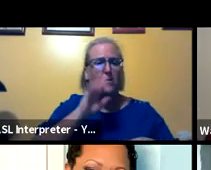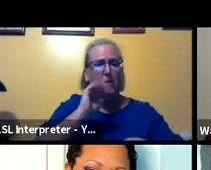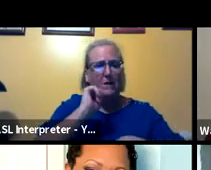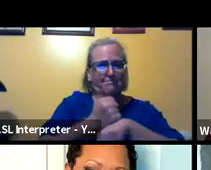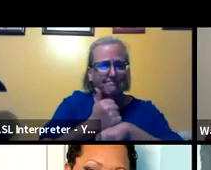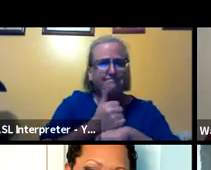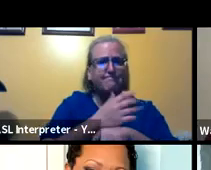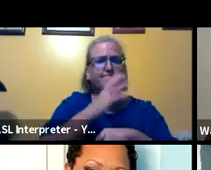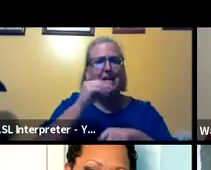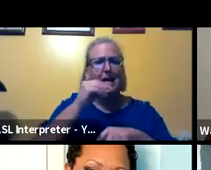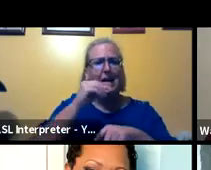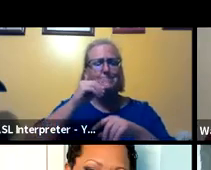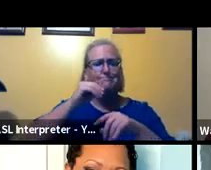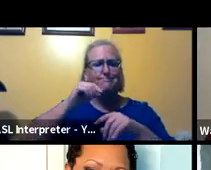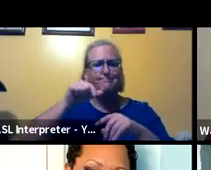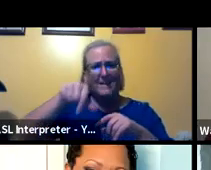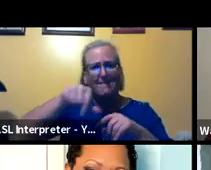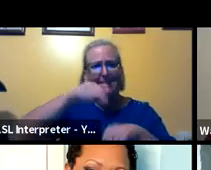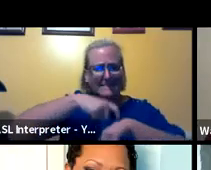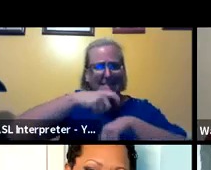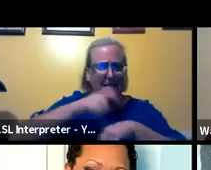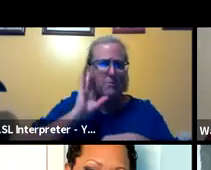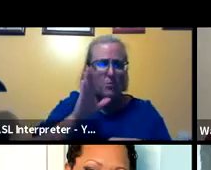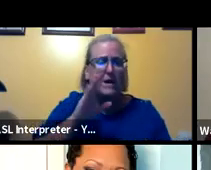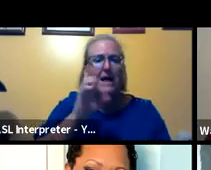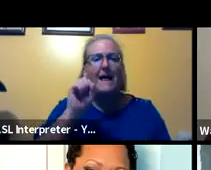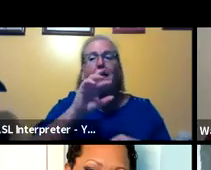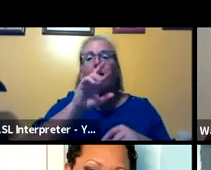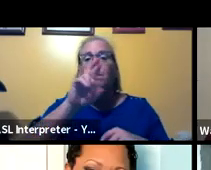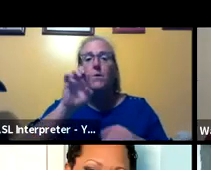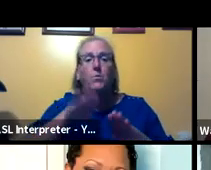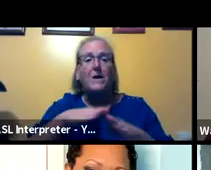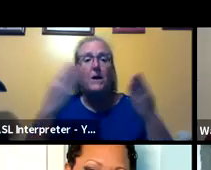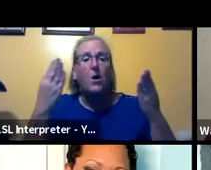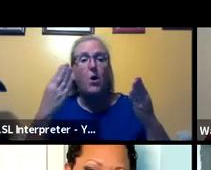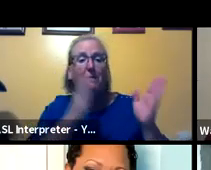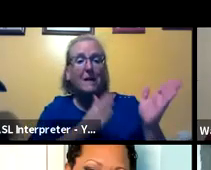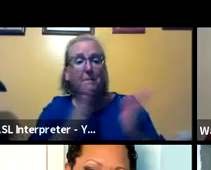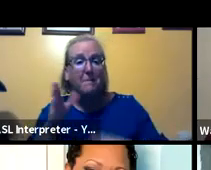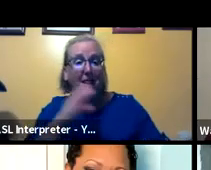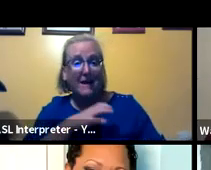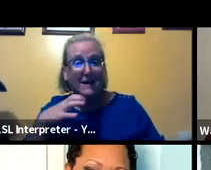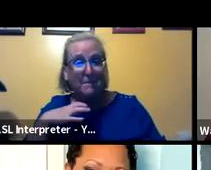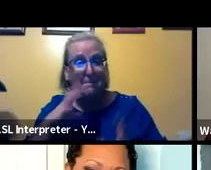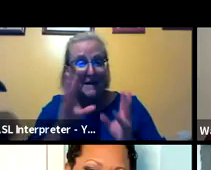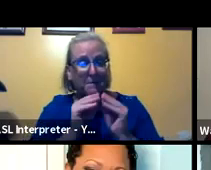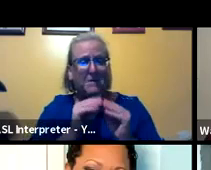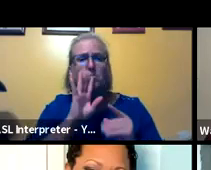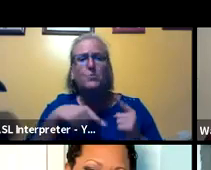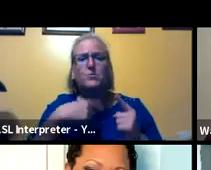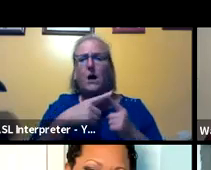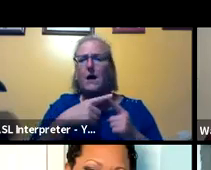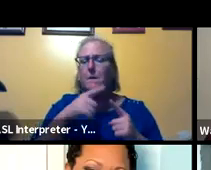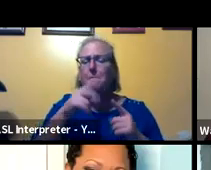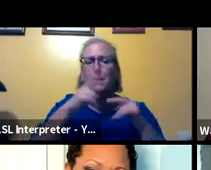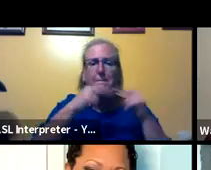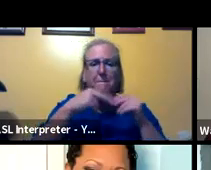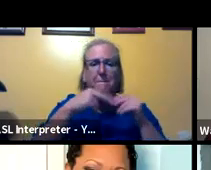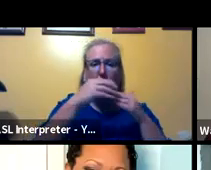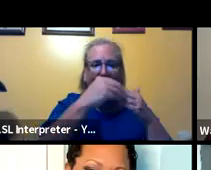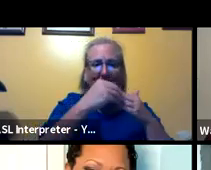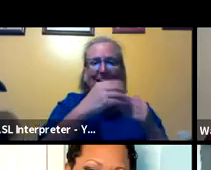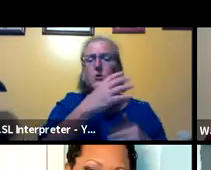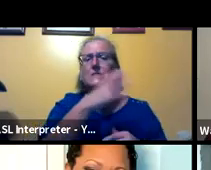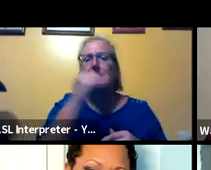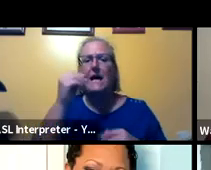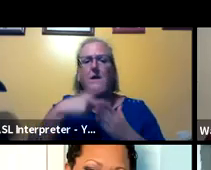integrate this time around. And those reopening planning committee meetings I discussed with building leaders and program leaders, we meet